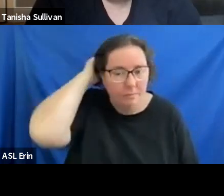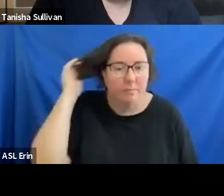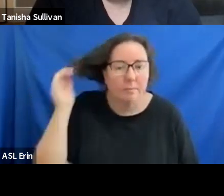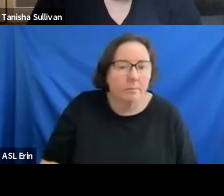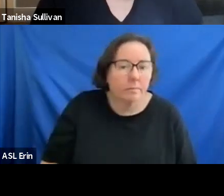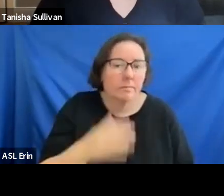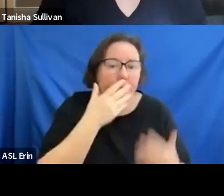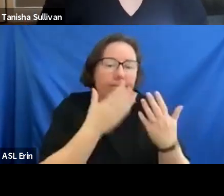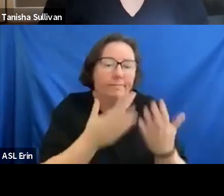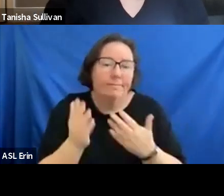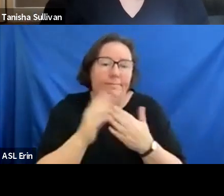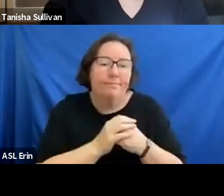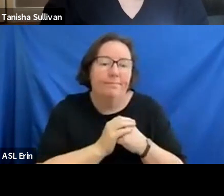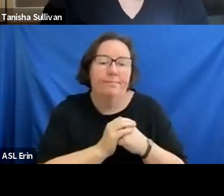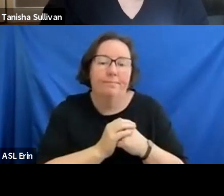Thank you.